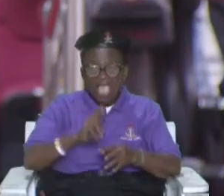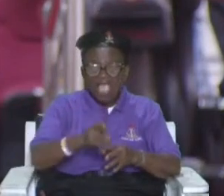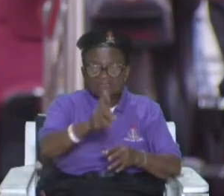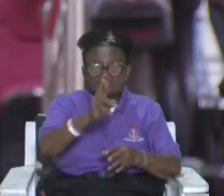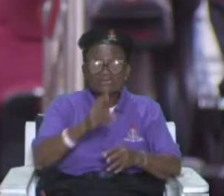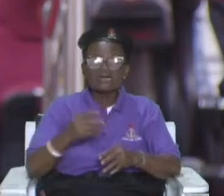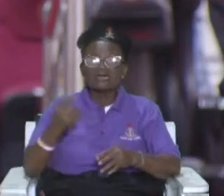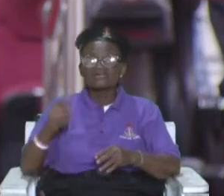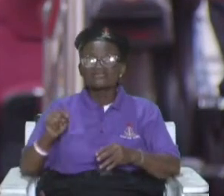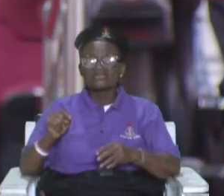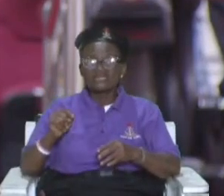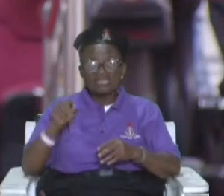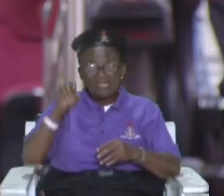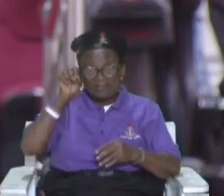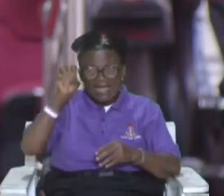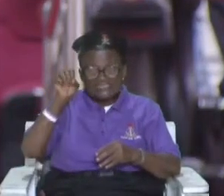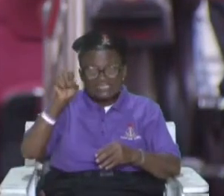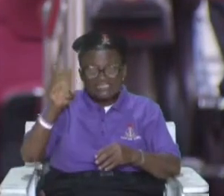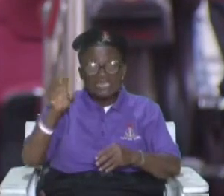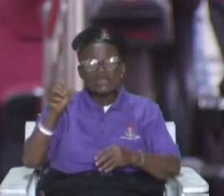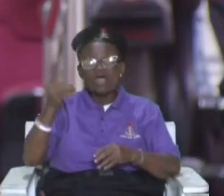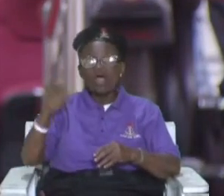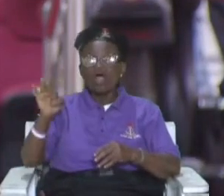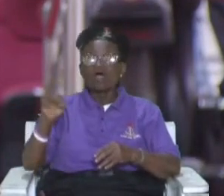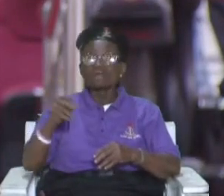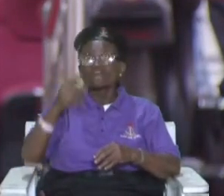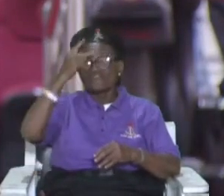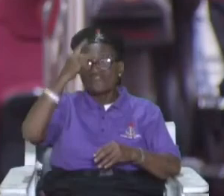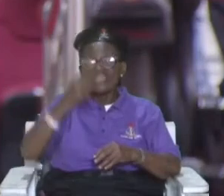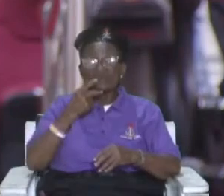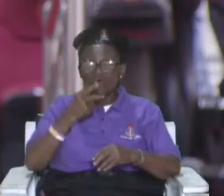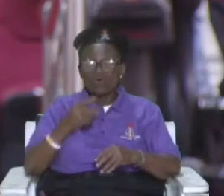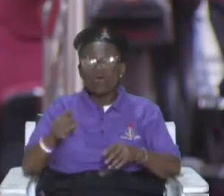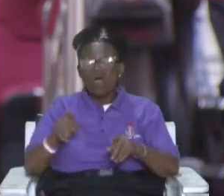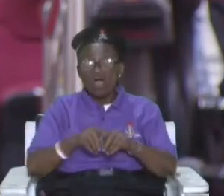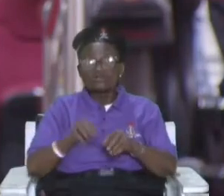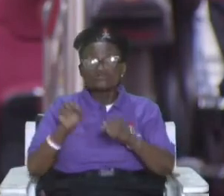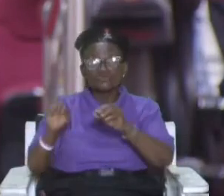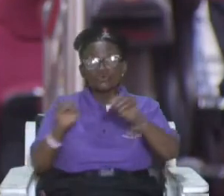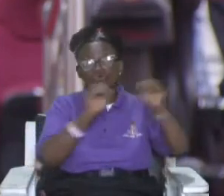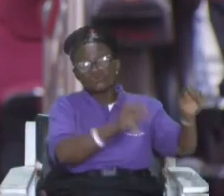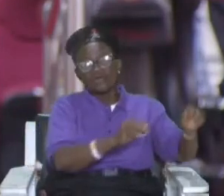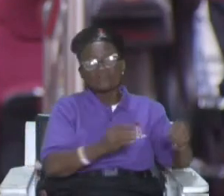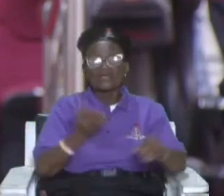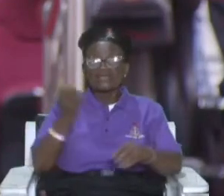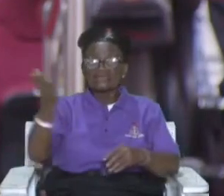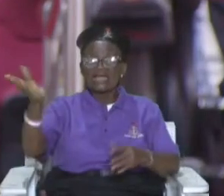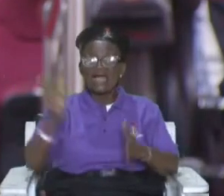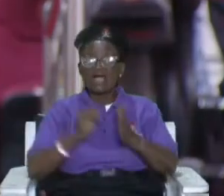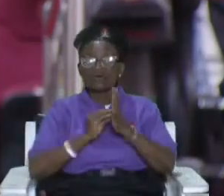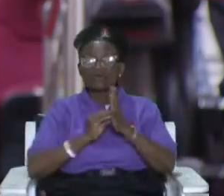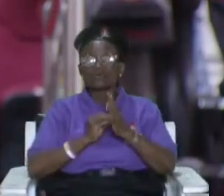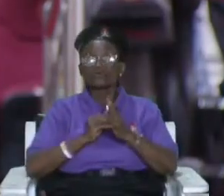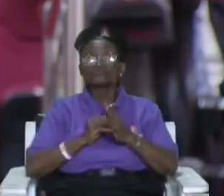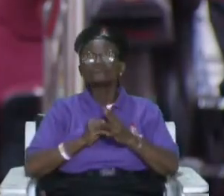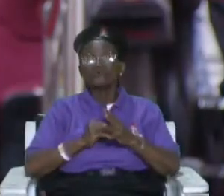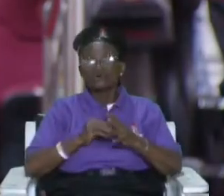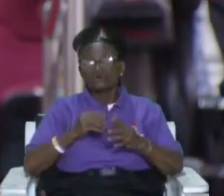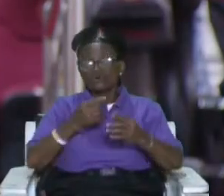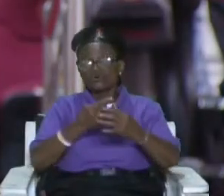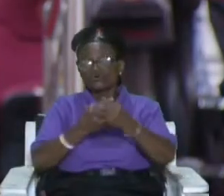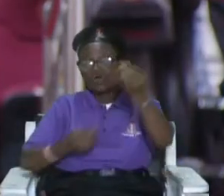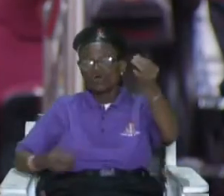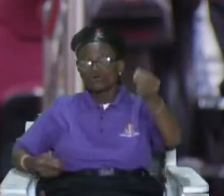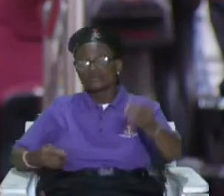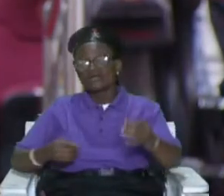The magicians of Pharaoh also dropped their own rods, and their own rods also